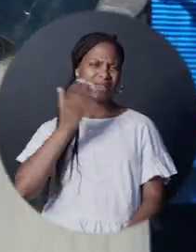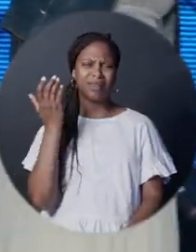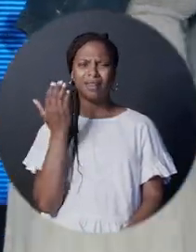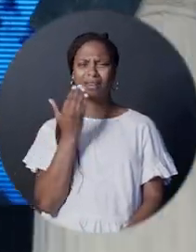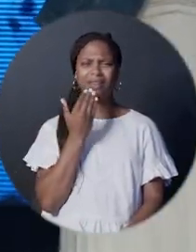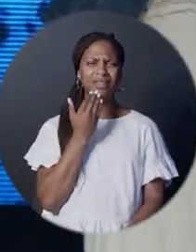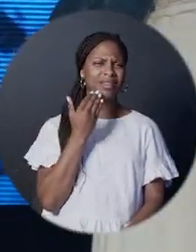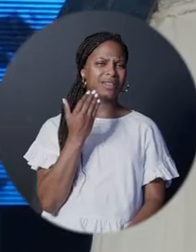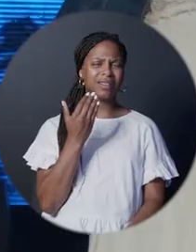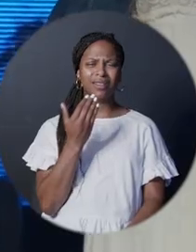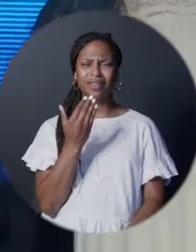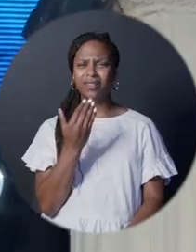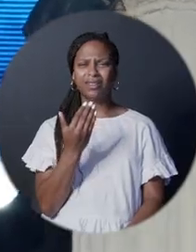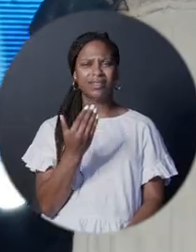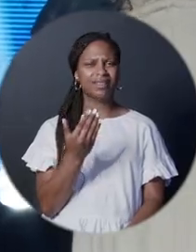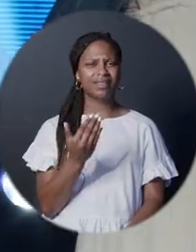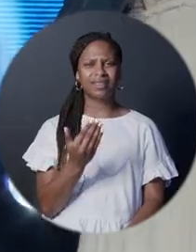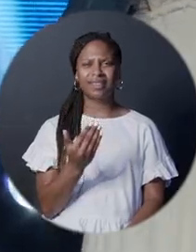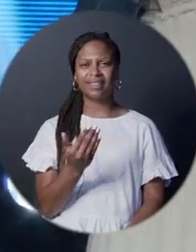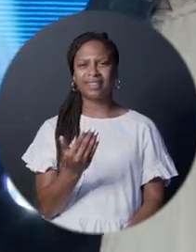so good.